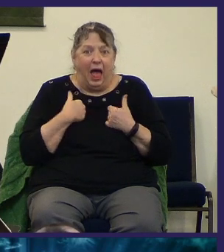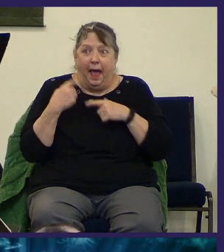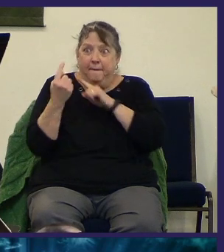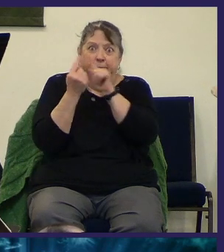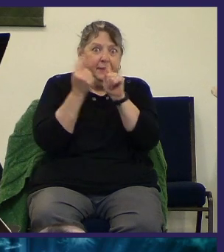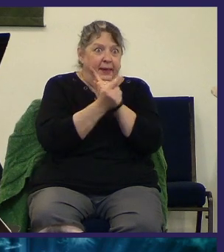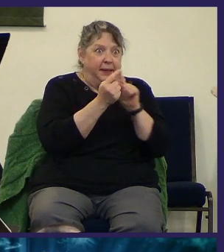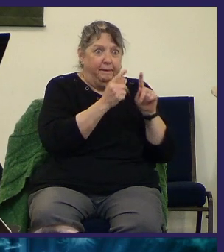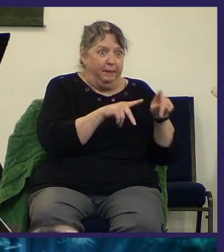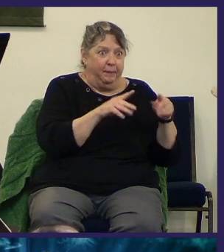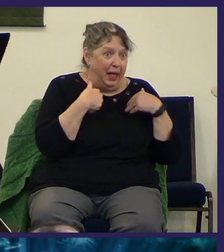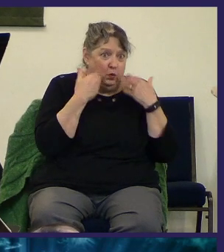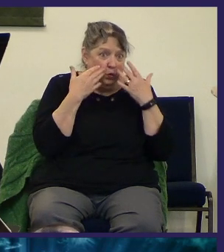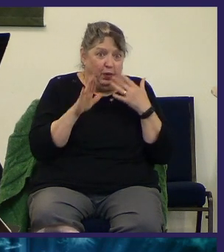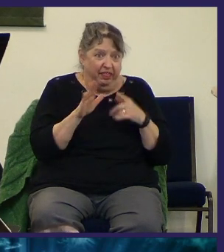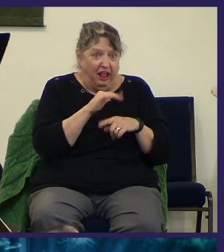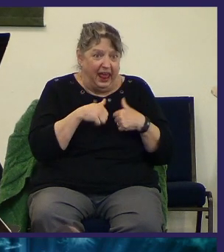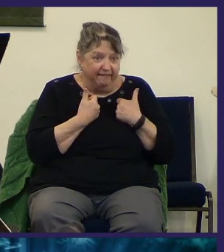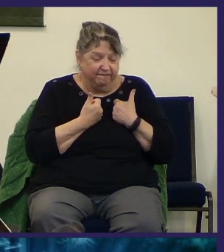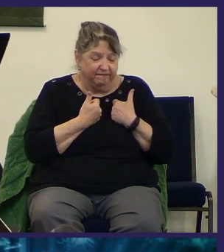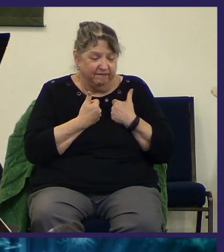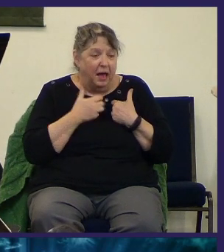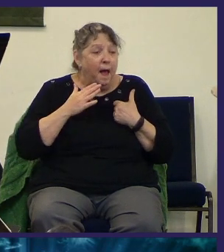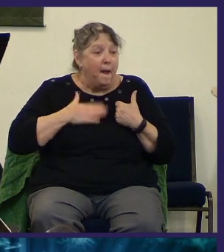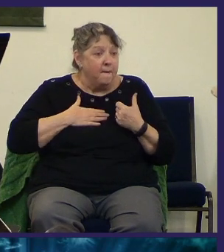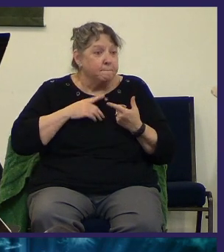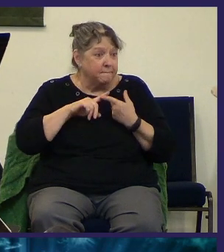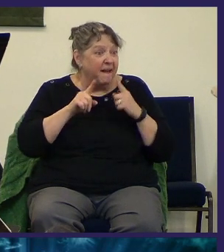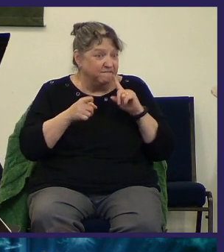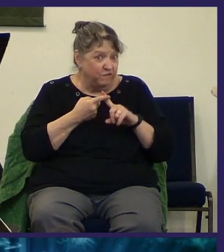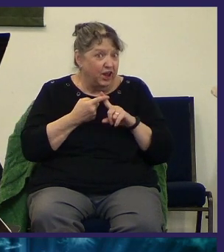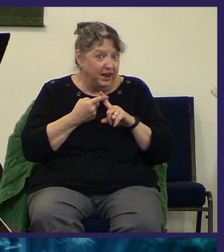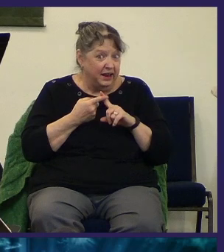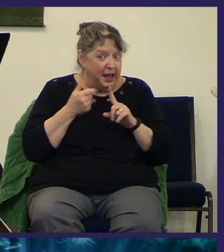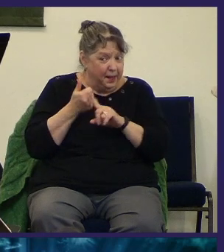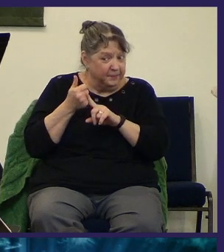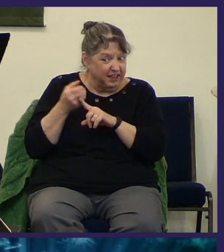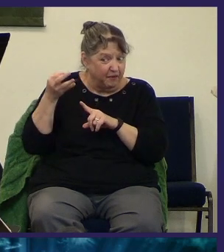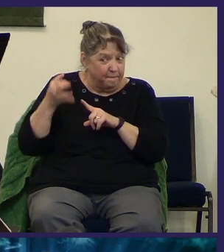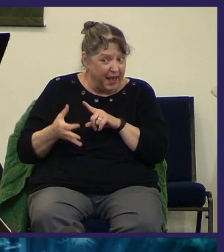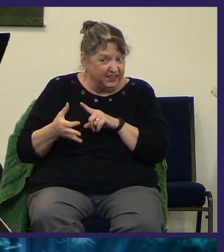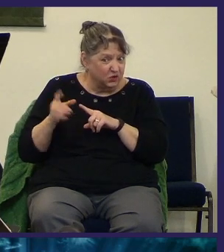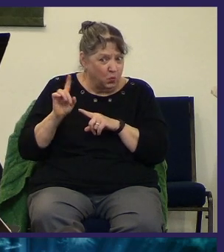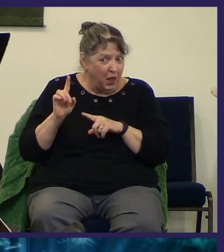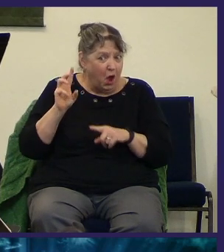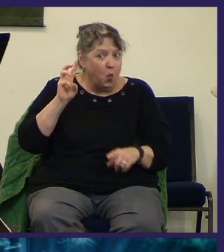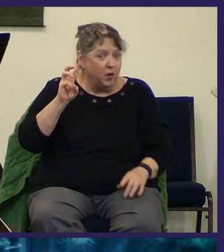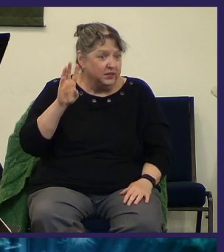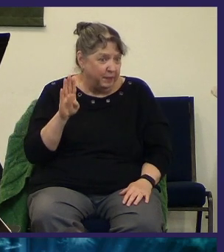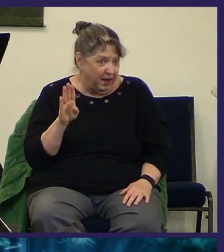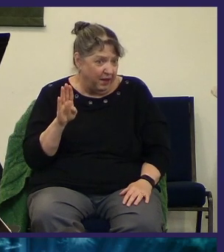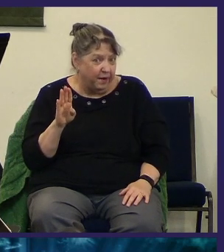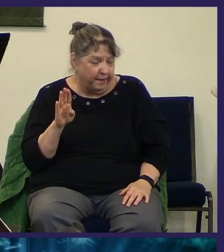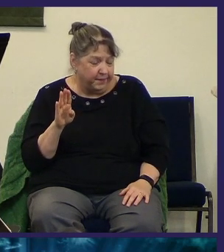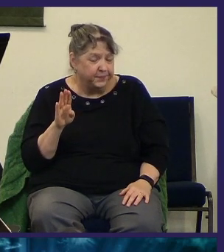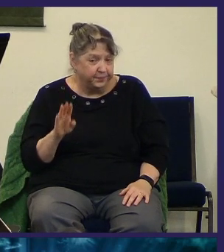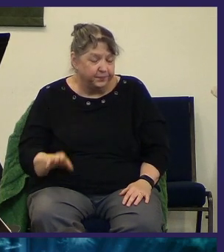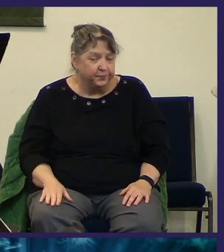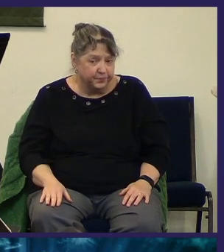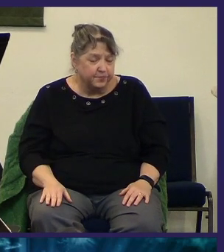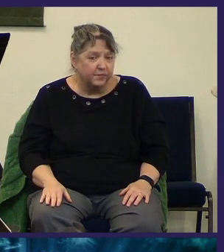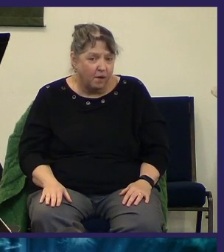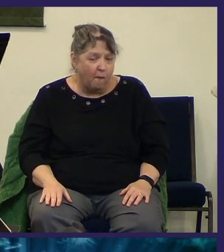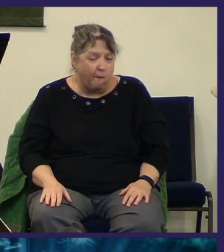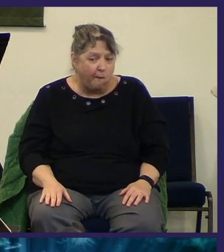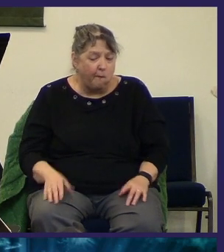he's a pastor a church up in wilkes bear i've known him for 25 plus years uh just a strong